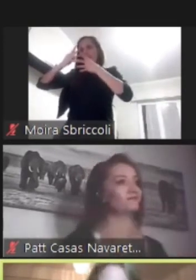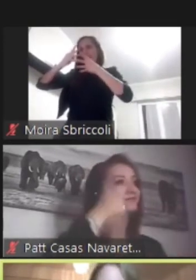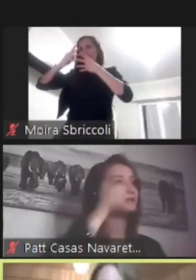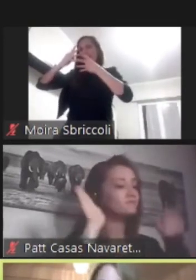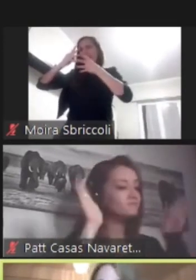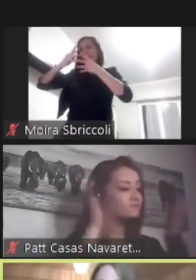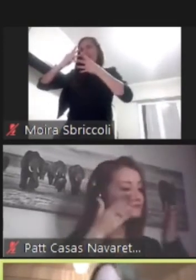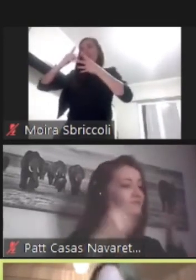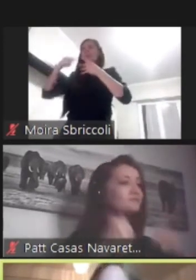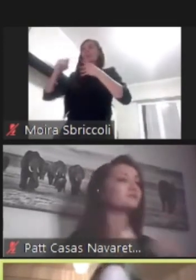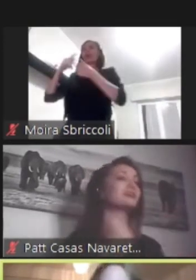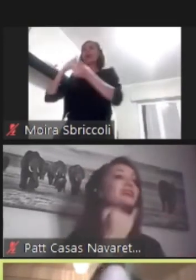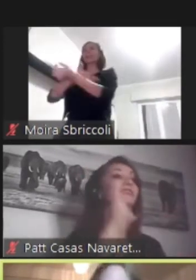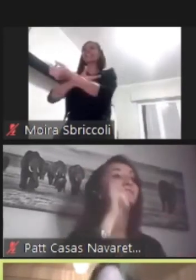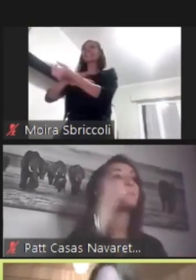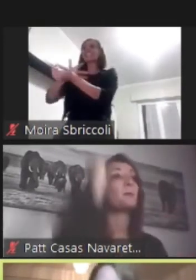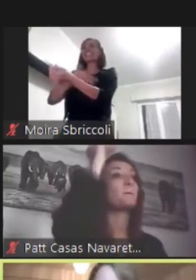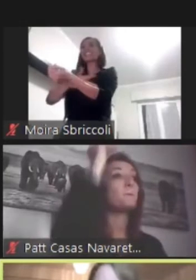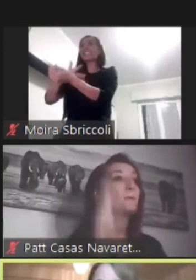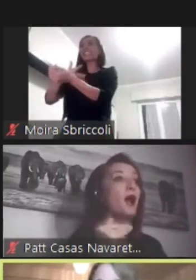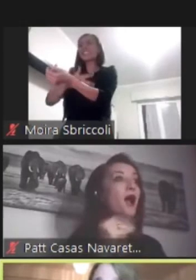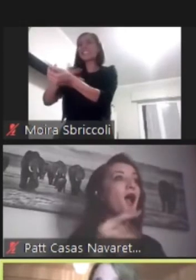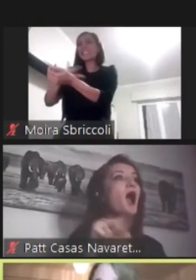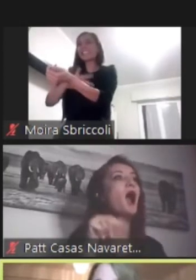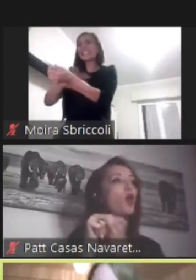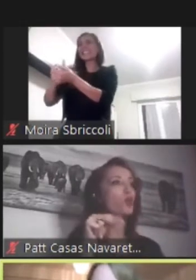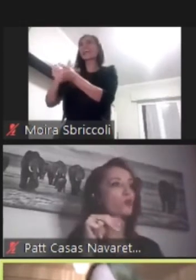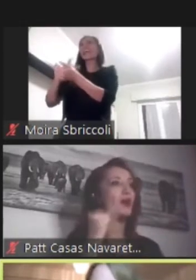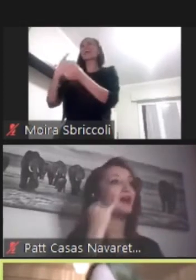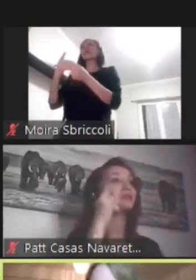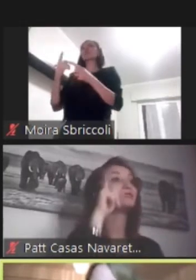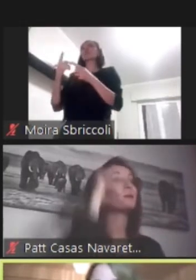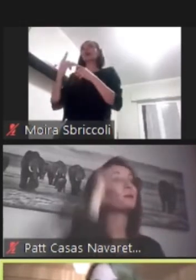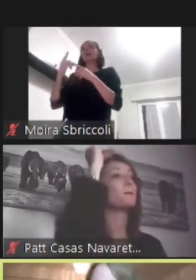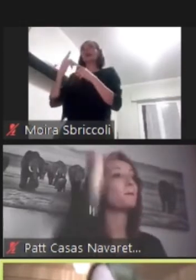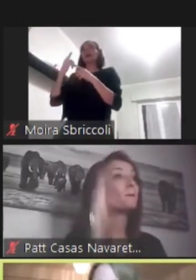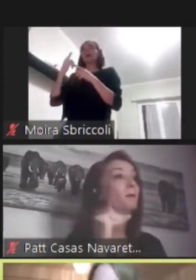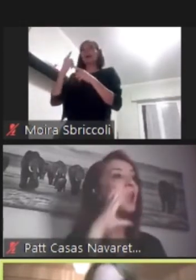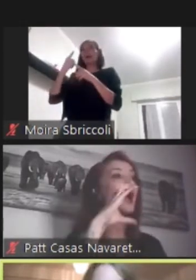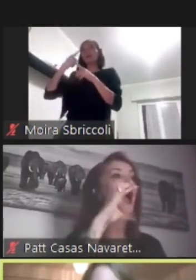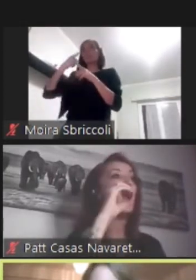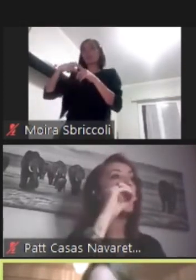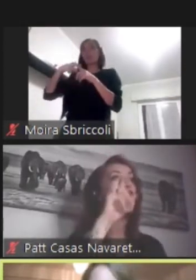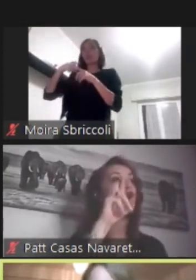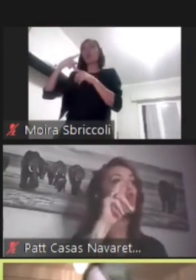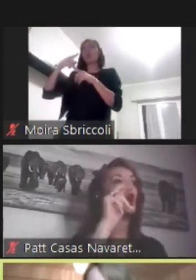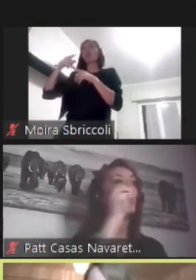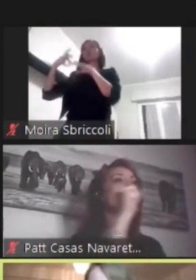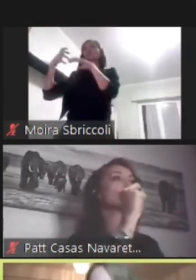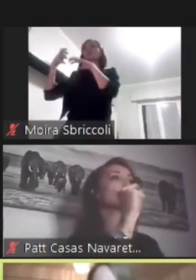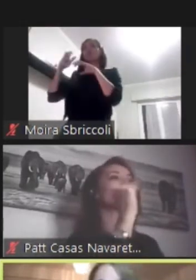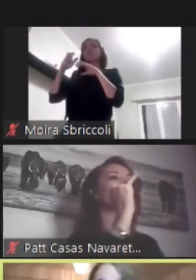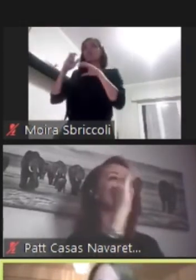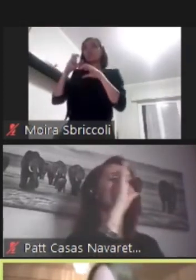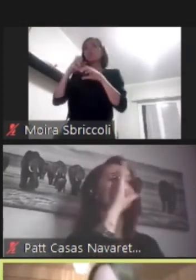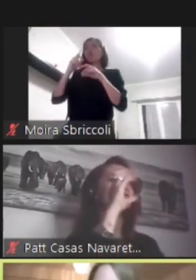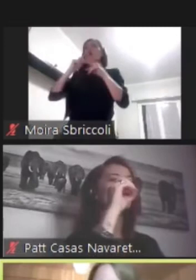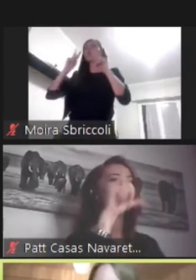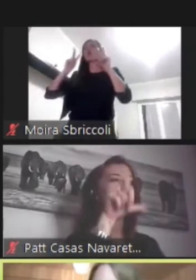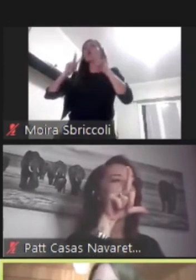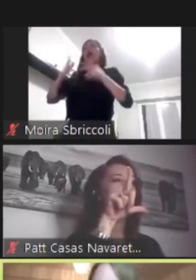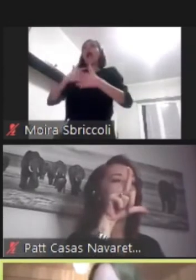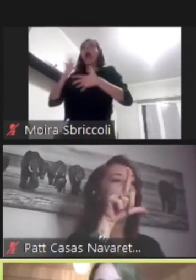levels to help fight the symptoms of anxiety and depression. So